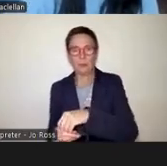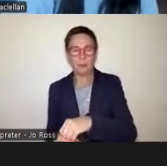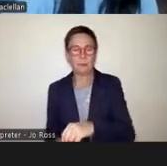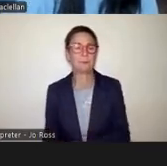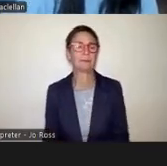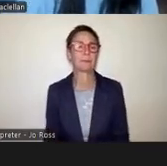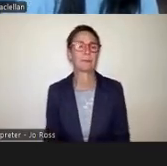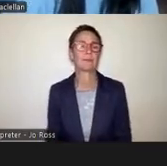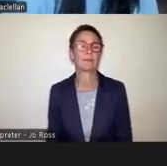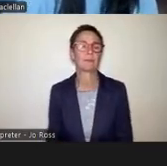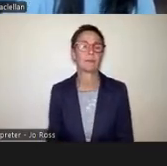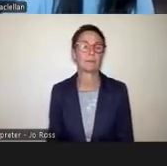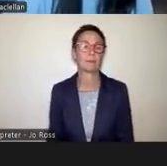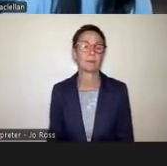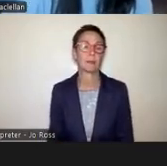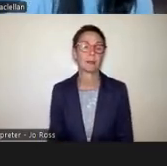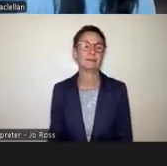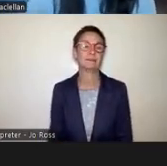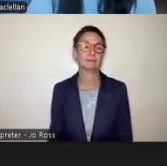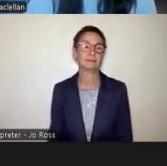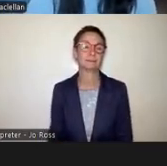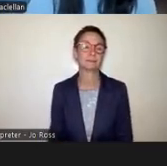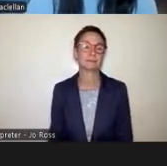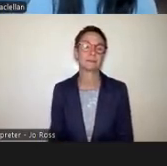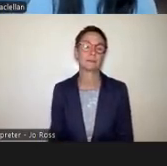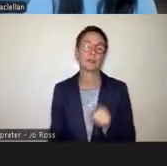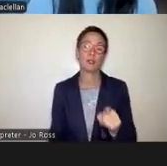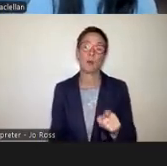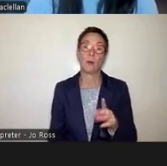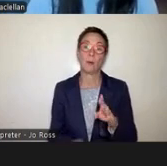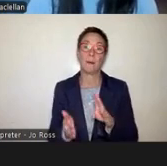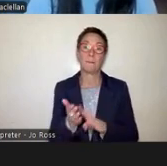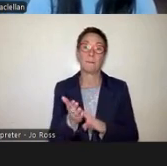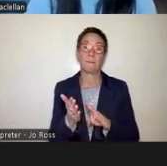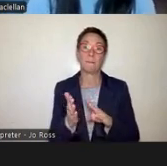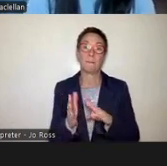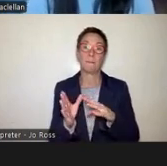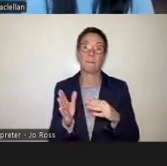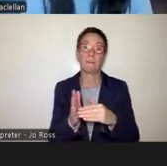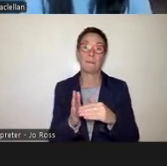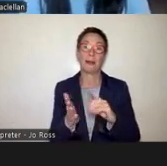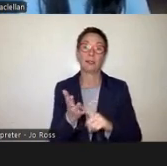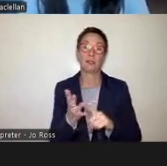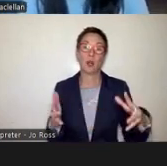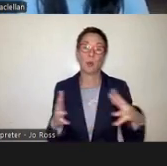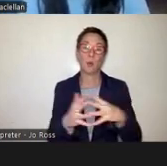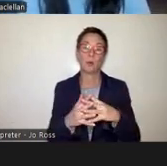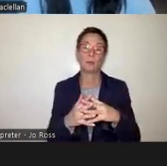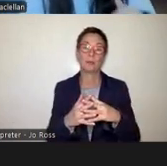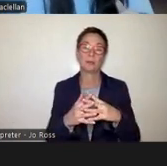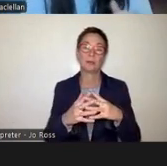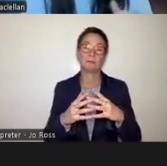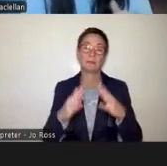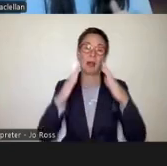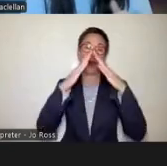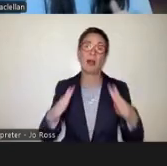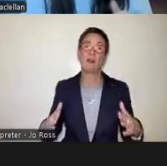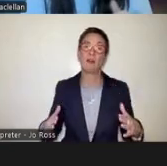So when Abraham Maslow was creating his pyramid of needs, he placed the